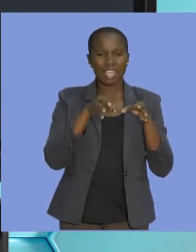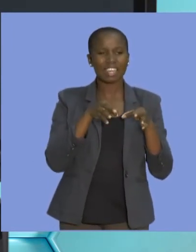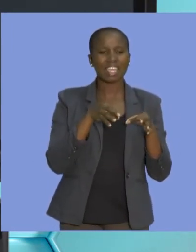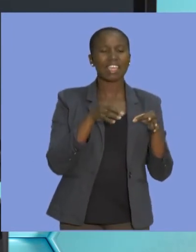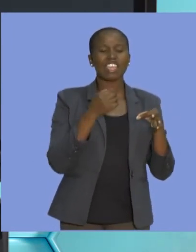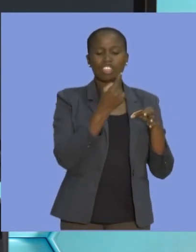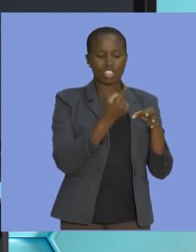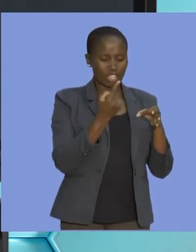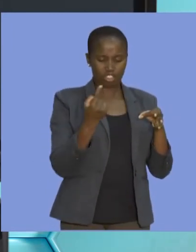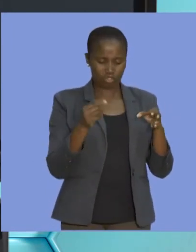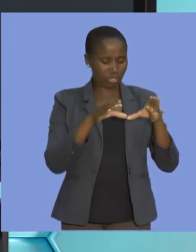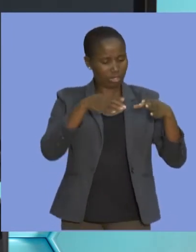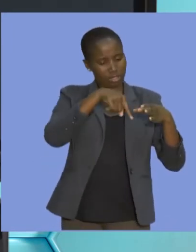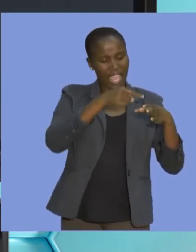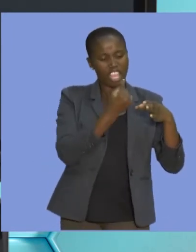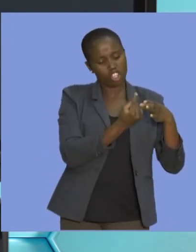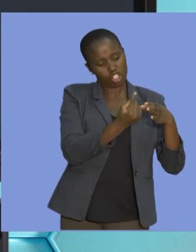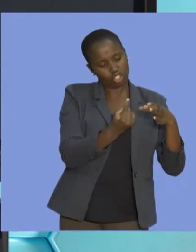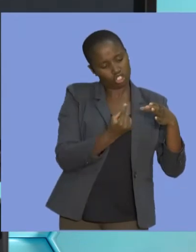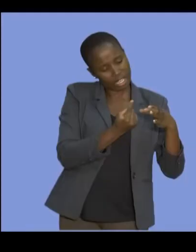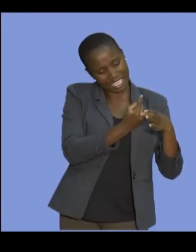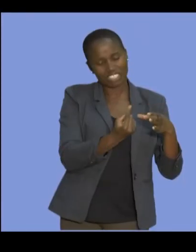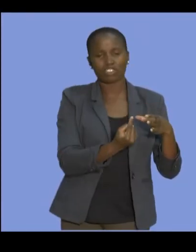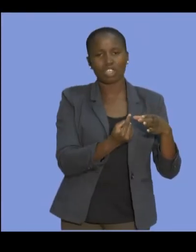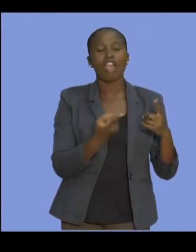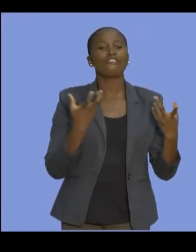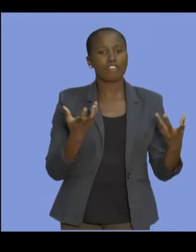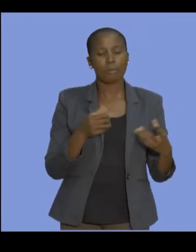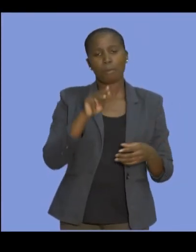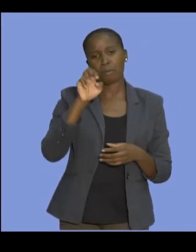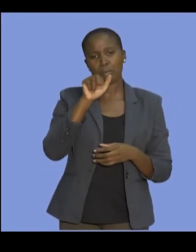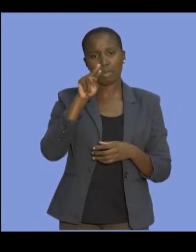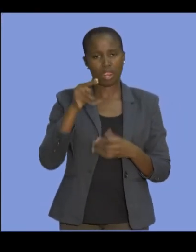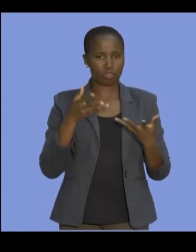set, the deviation from the mean. Okay.